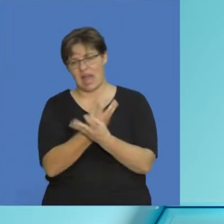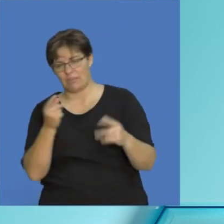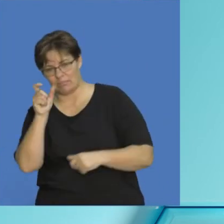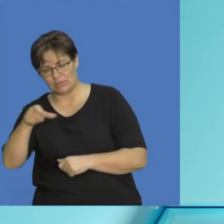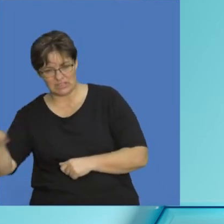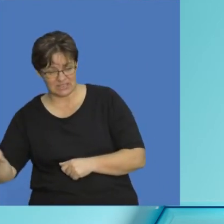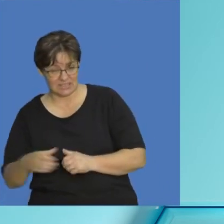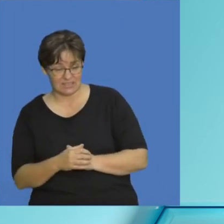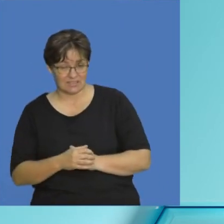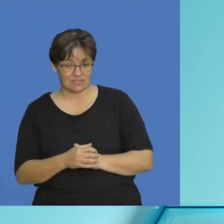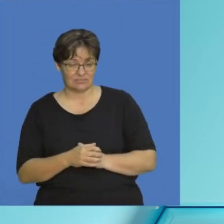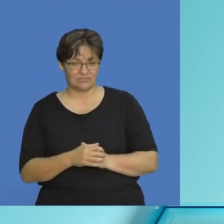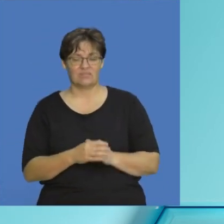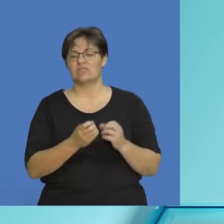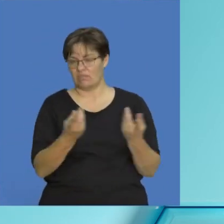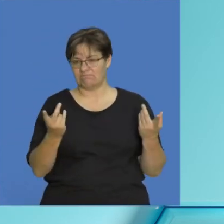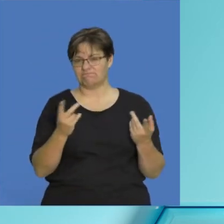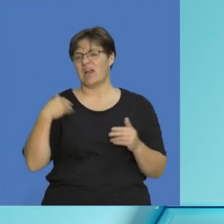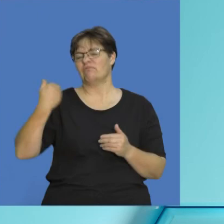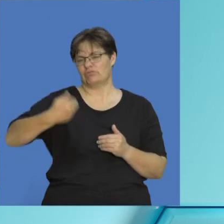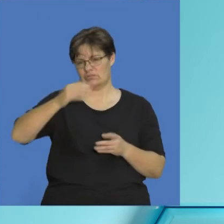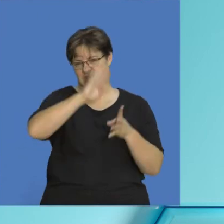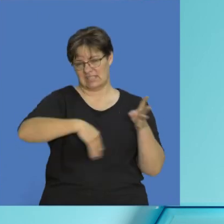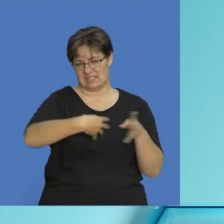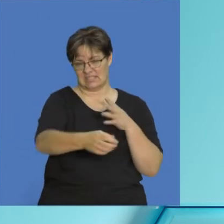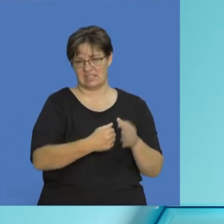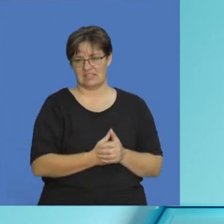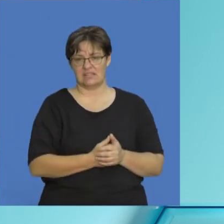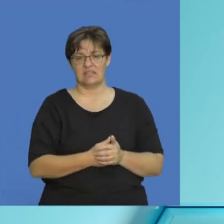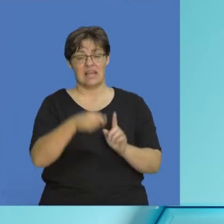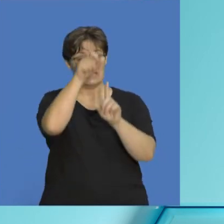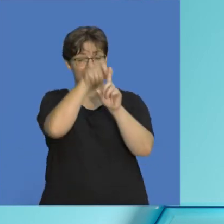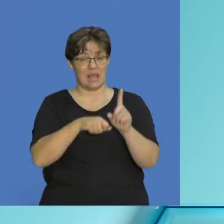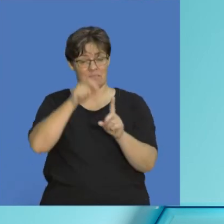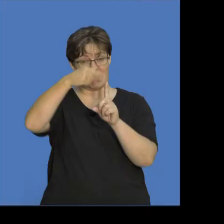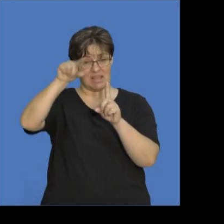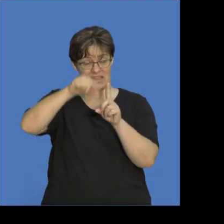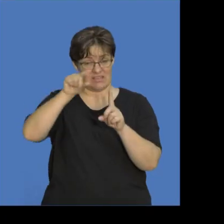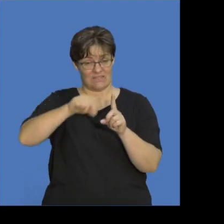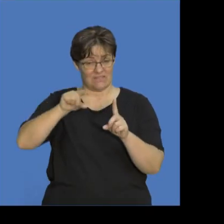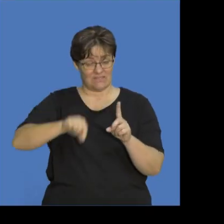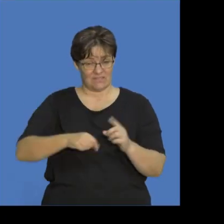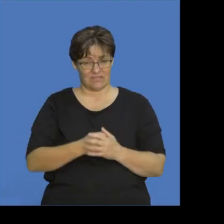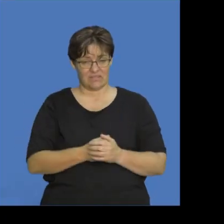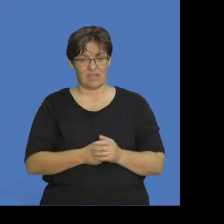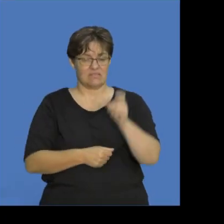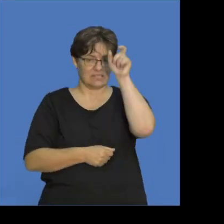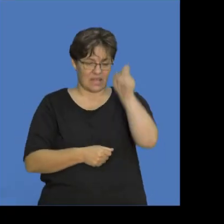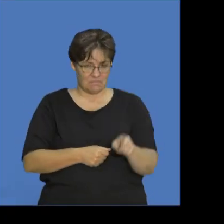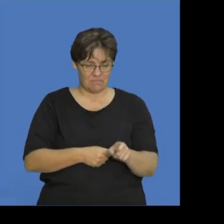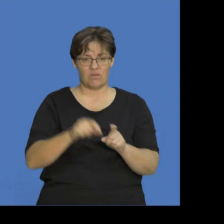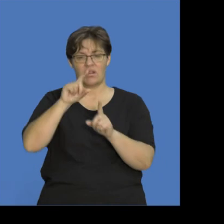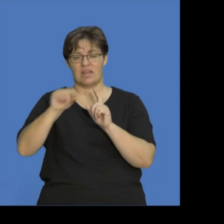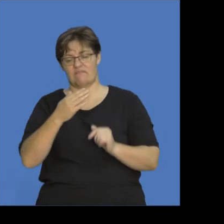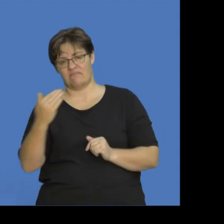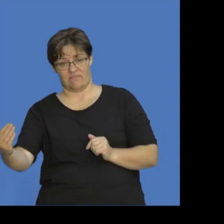table with age, how many people with cases, and so on. That's kind of a frequency table. Stem and leave, we've